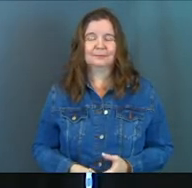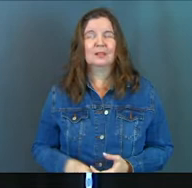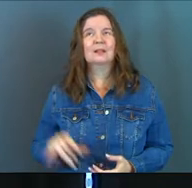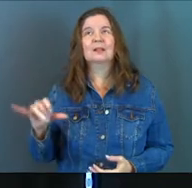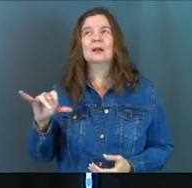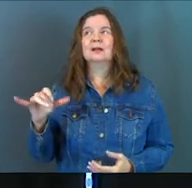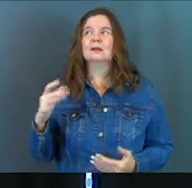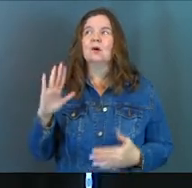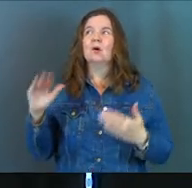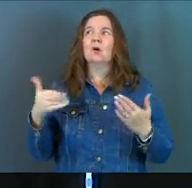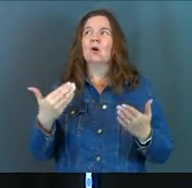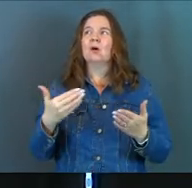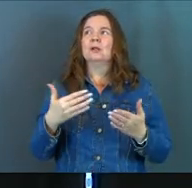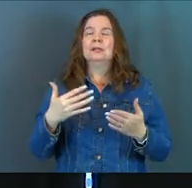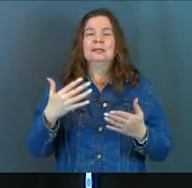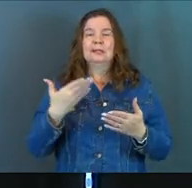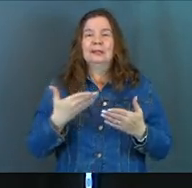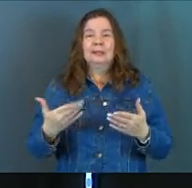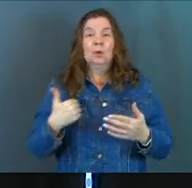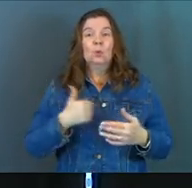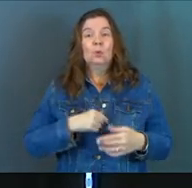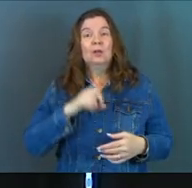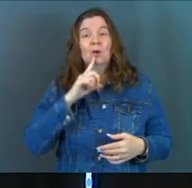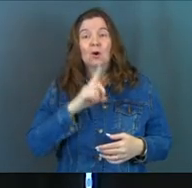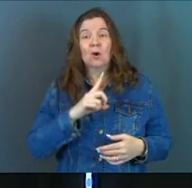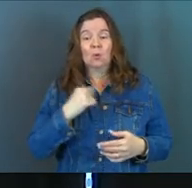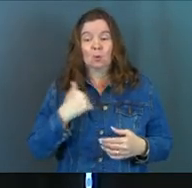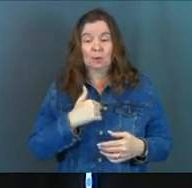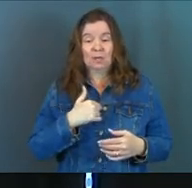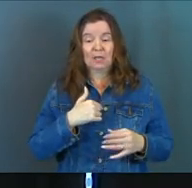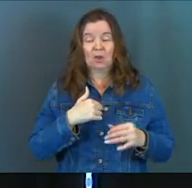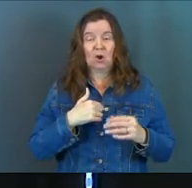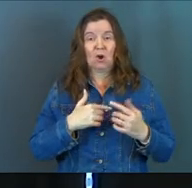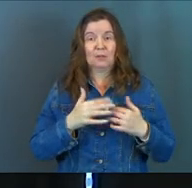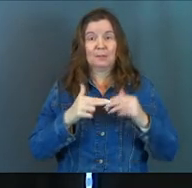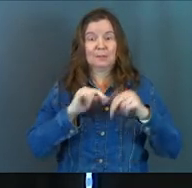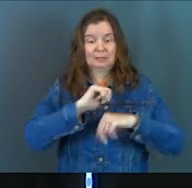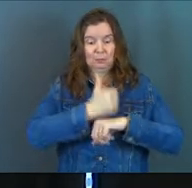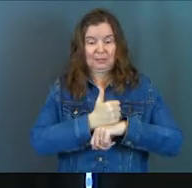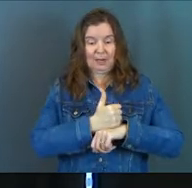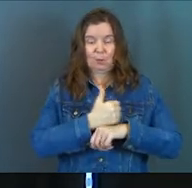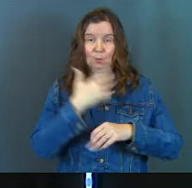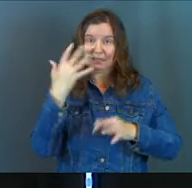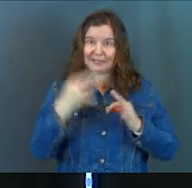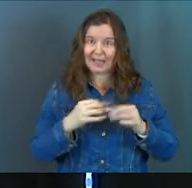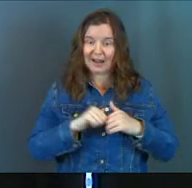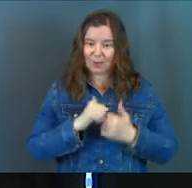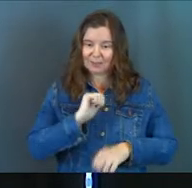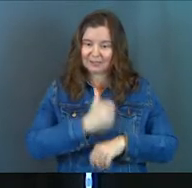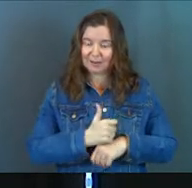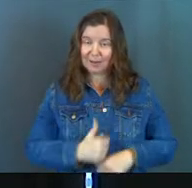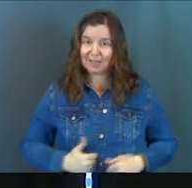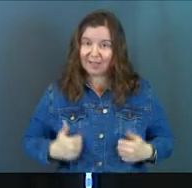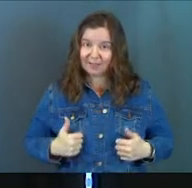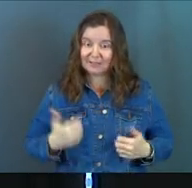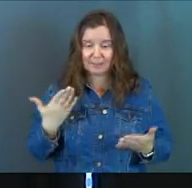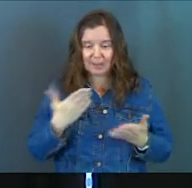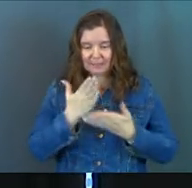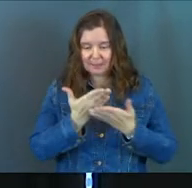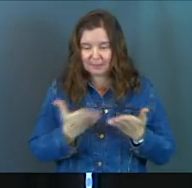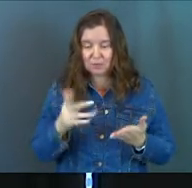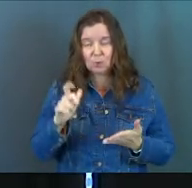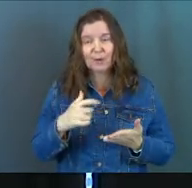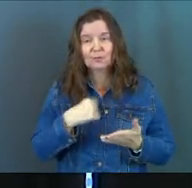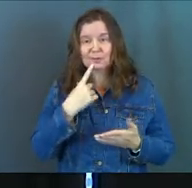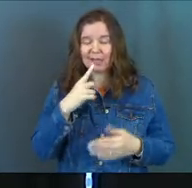Right? Like all these little practical things. We're the architect of how we set up our lives, are we not? There may be some things